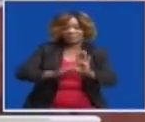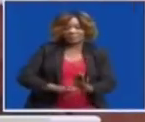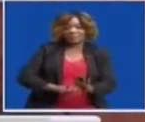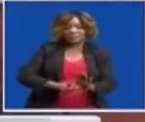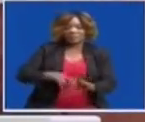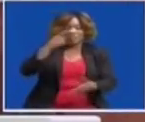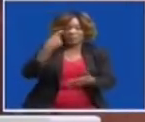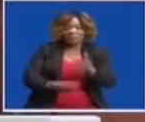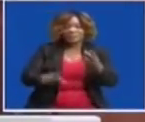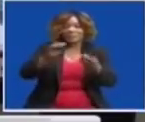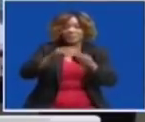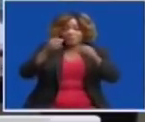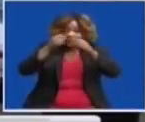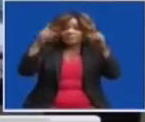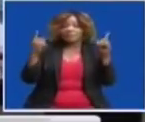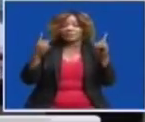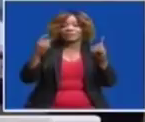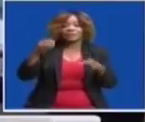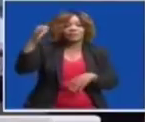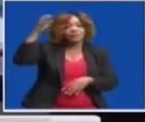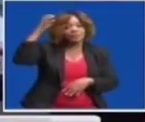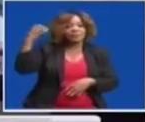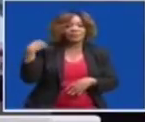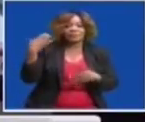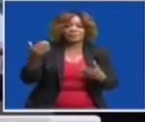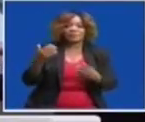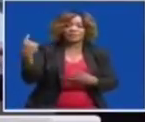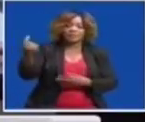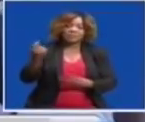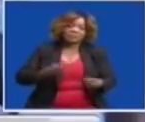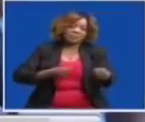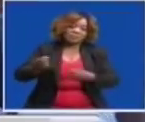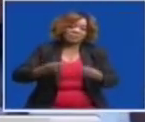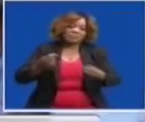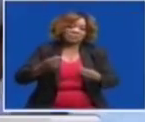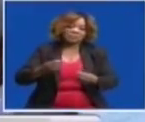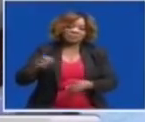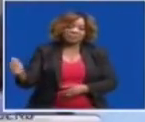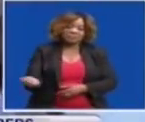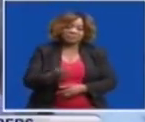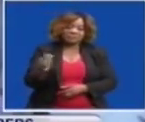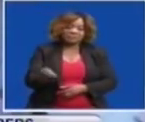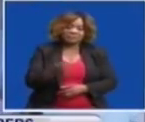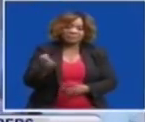more shocking was that the DEBS offices were being manned by an office orderly. DEBS is not here,